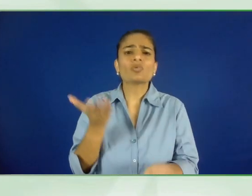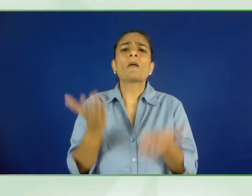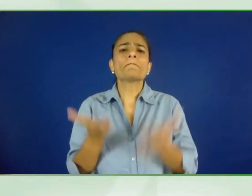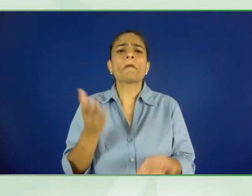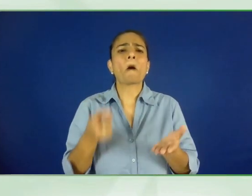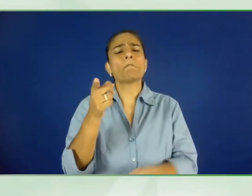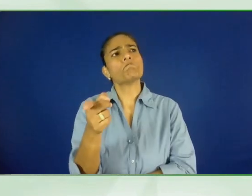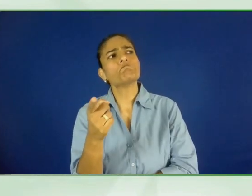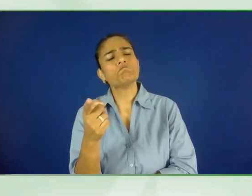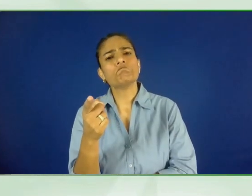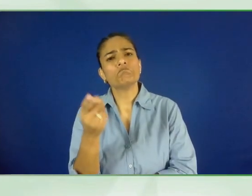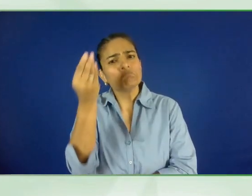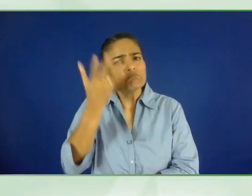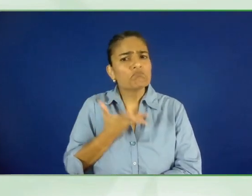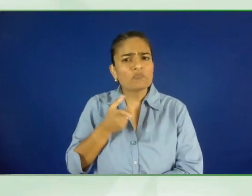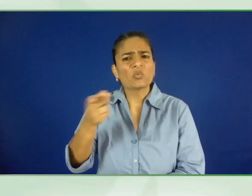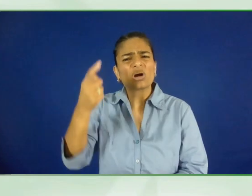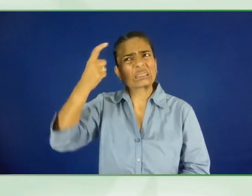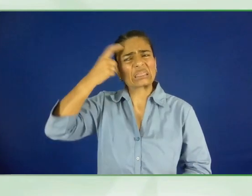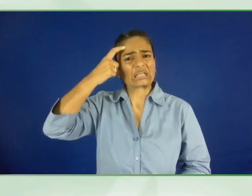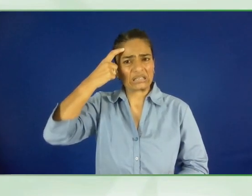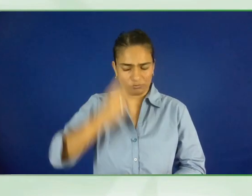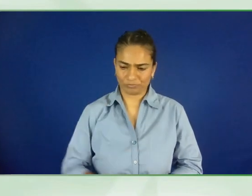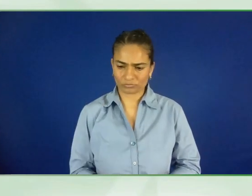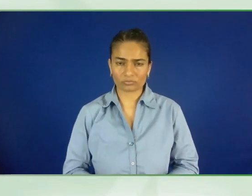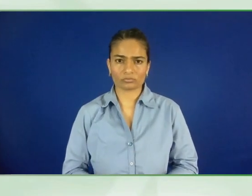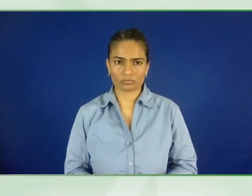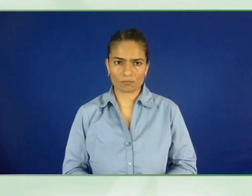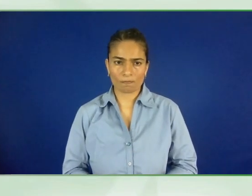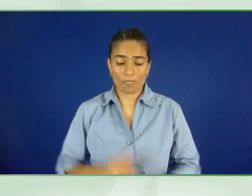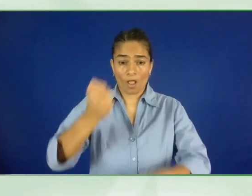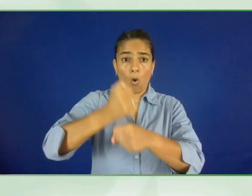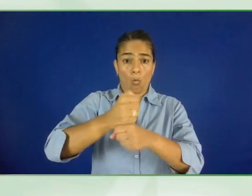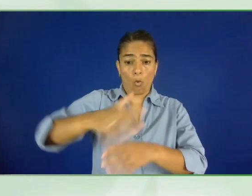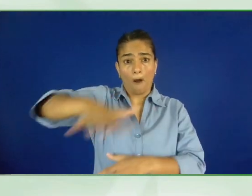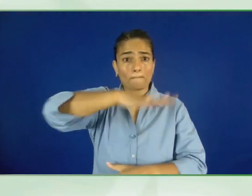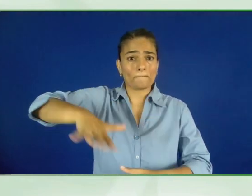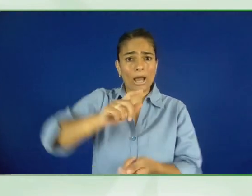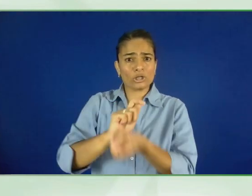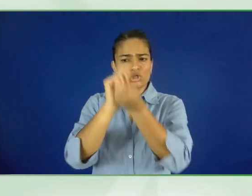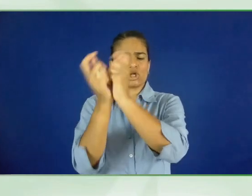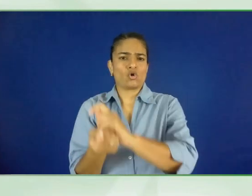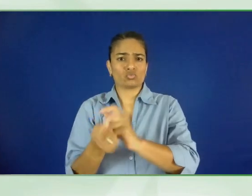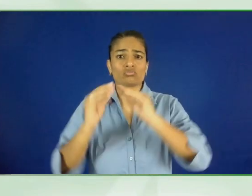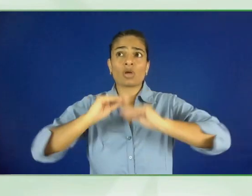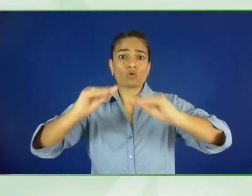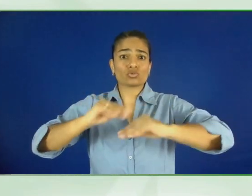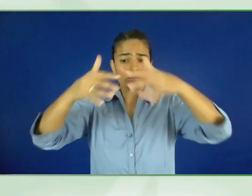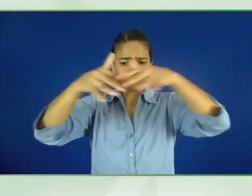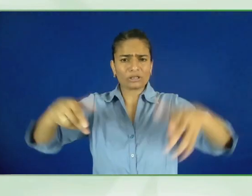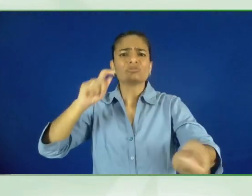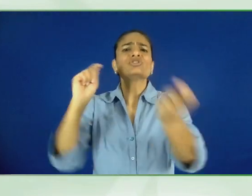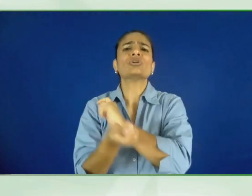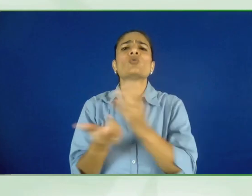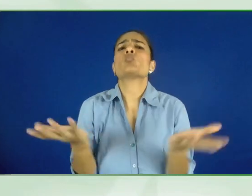changes need to happen in workplaces and education system? Hello, my name is Fionnathan Sohlmer,